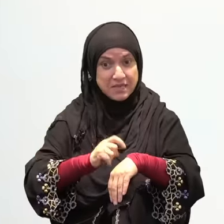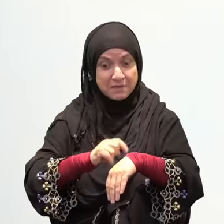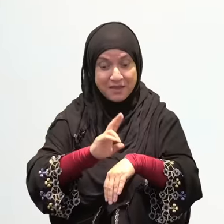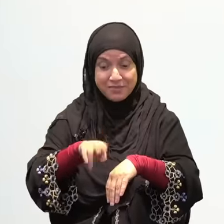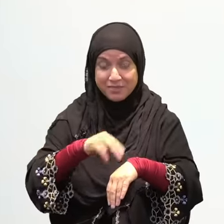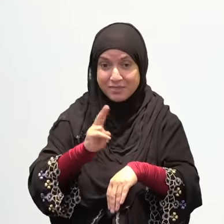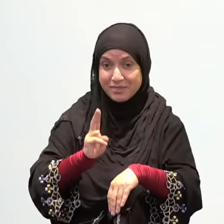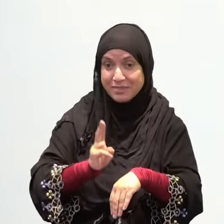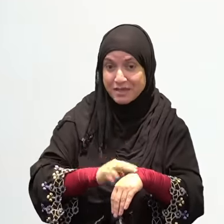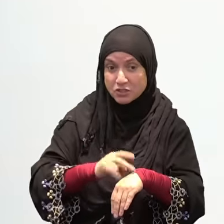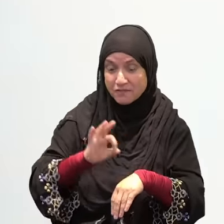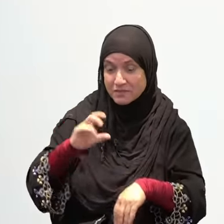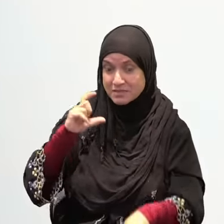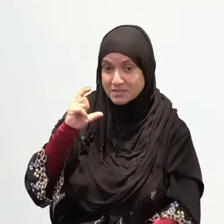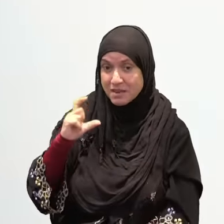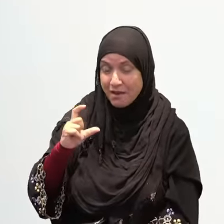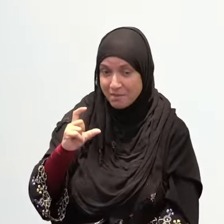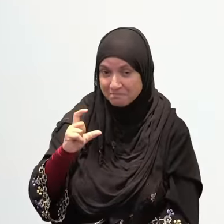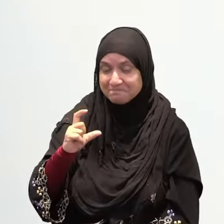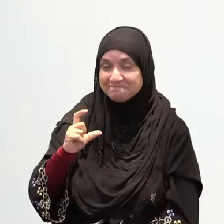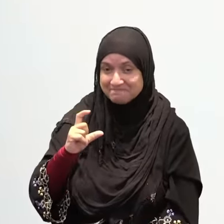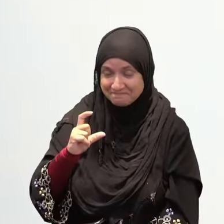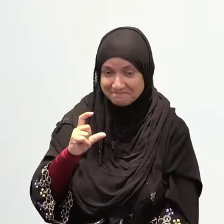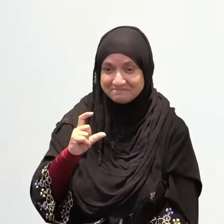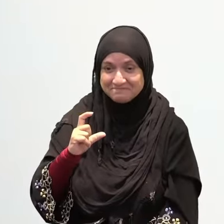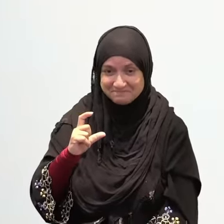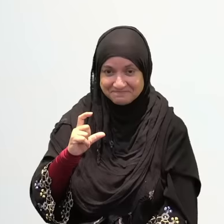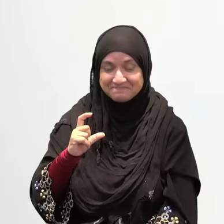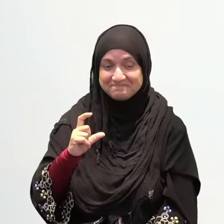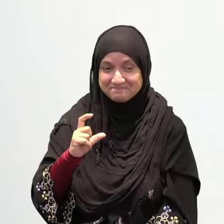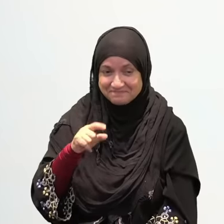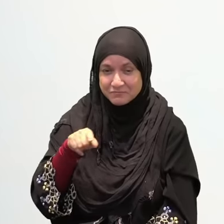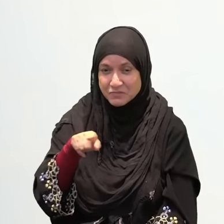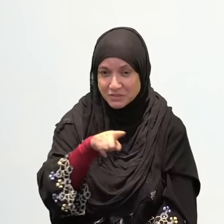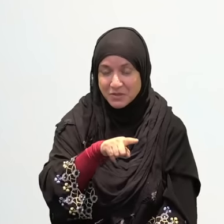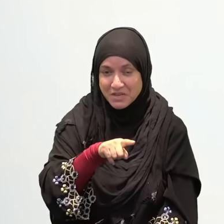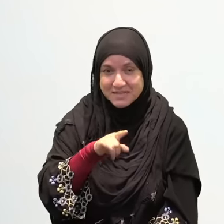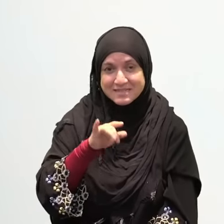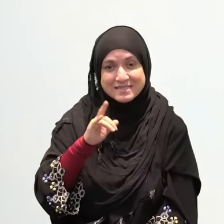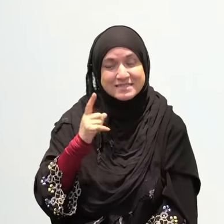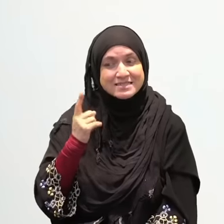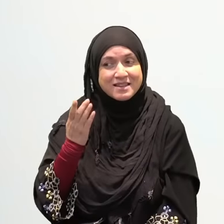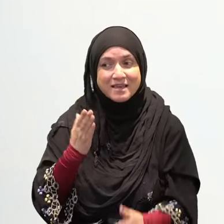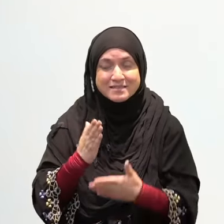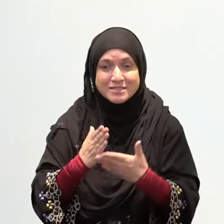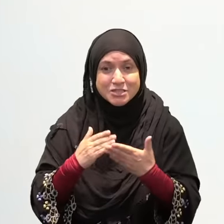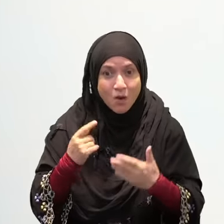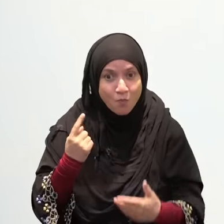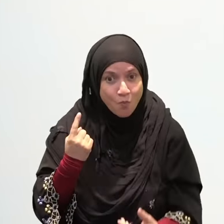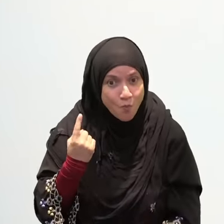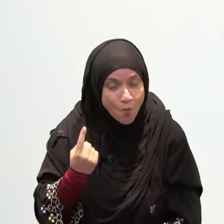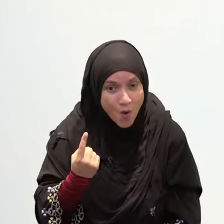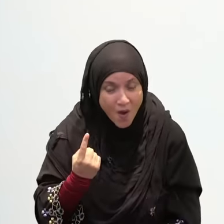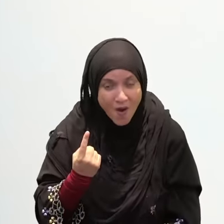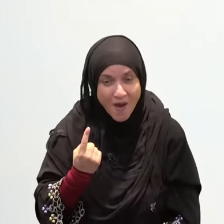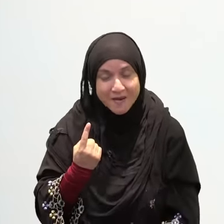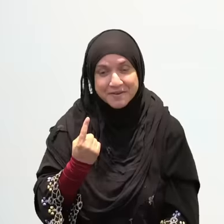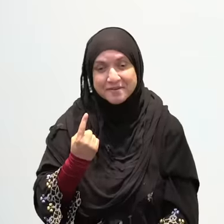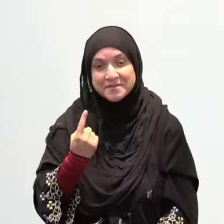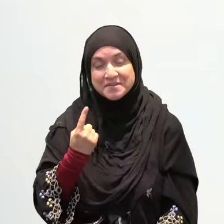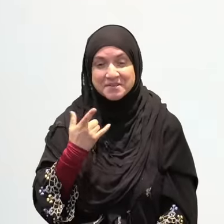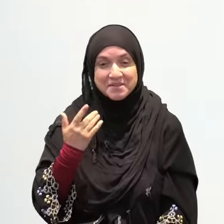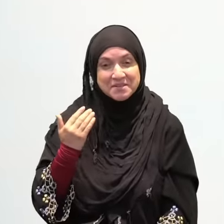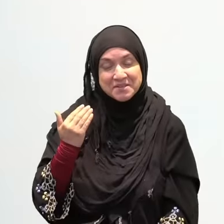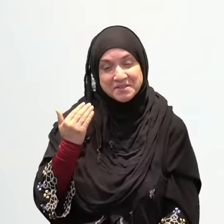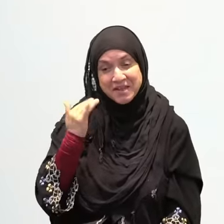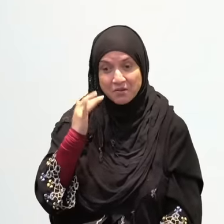anhu about to be killed. And Uthman radiallahu ta'ala anhu, this old noble man who the